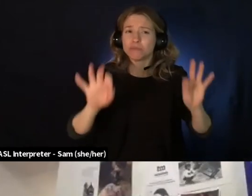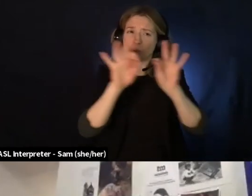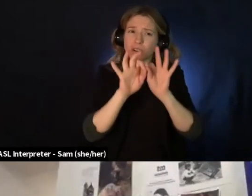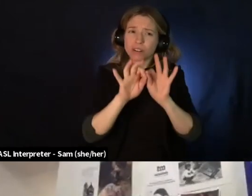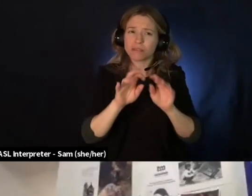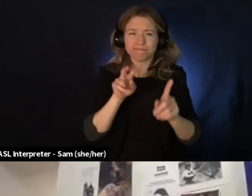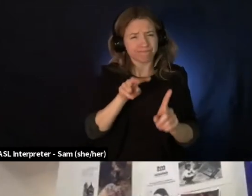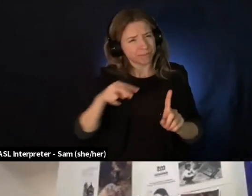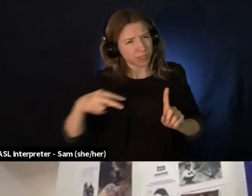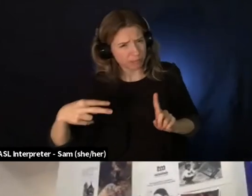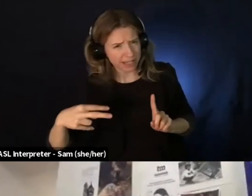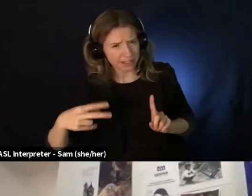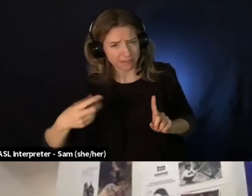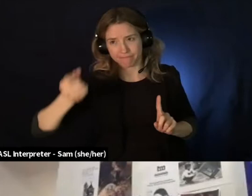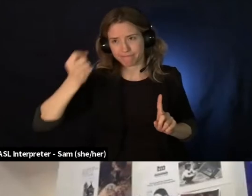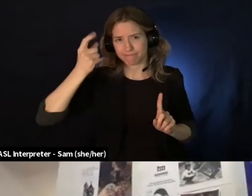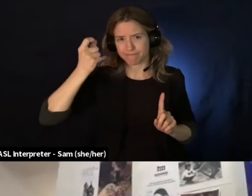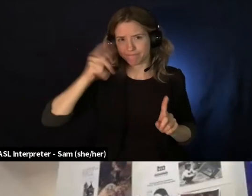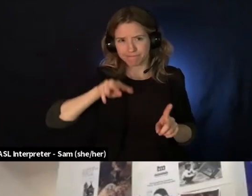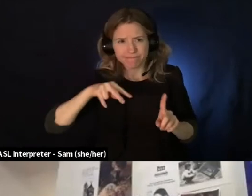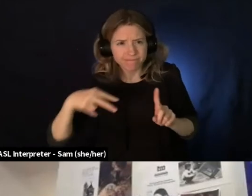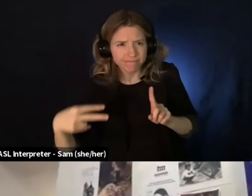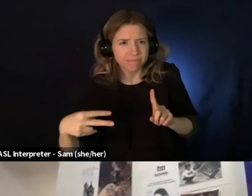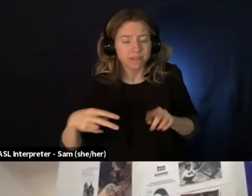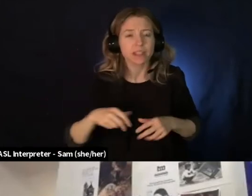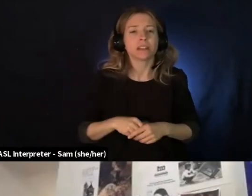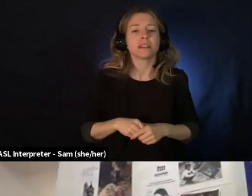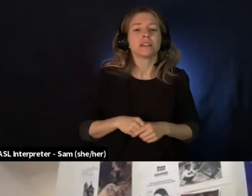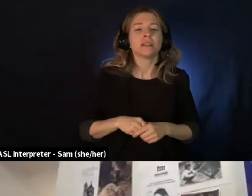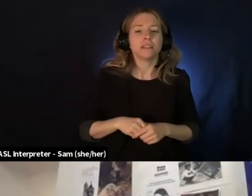when we first saw